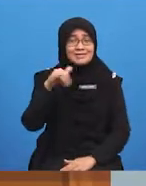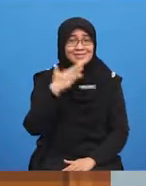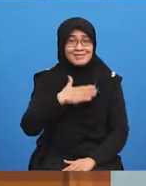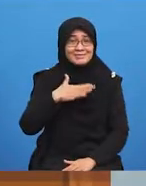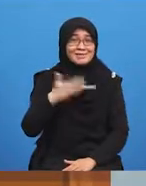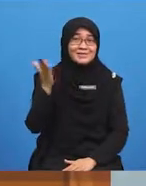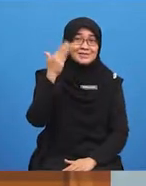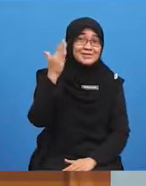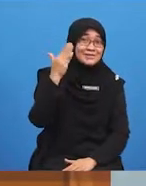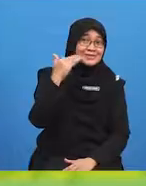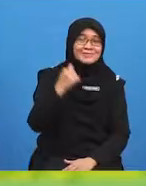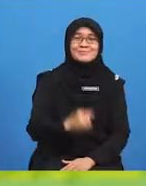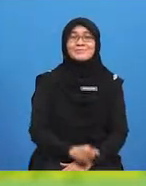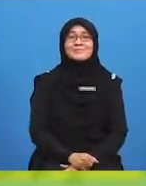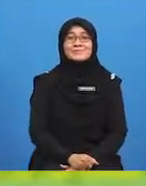go!